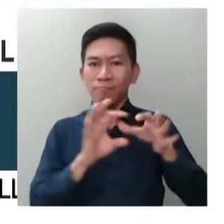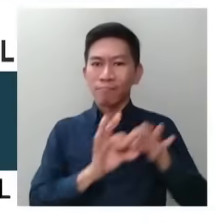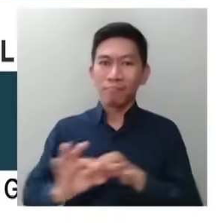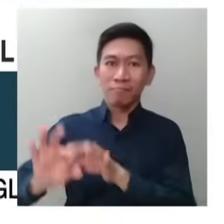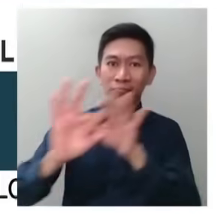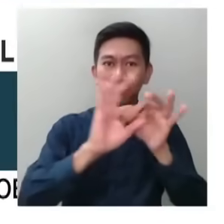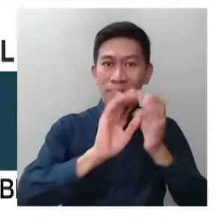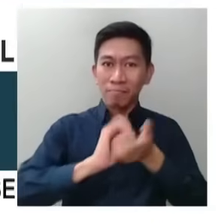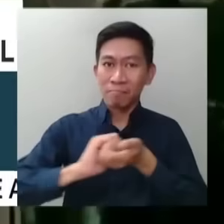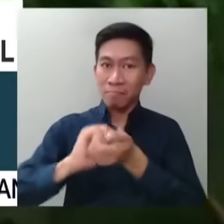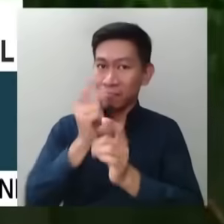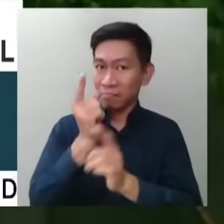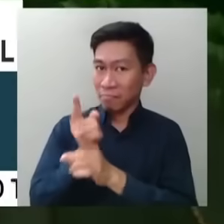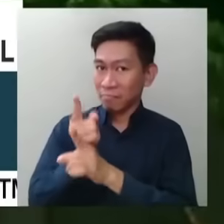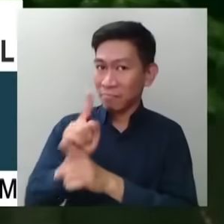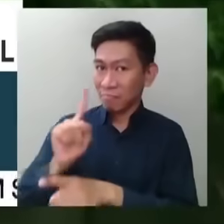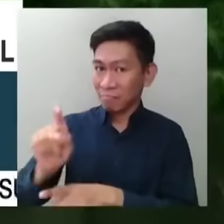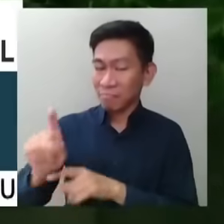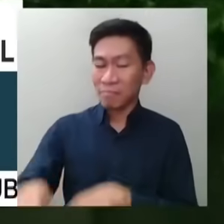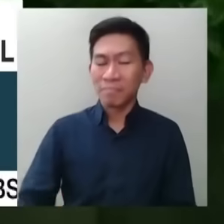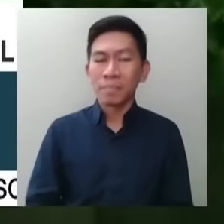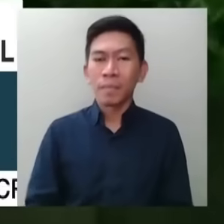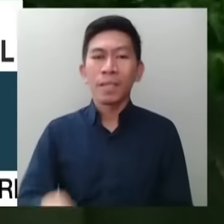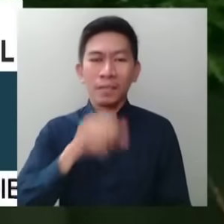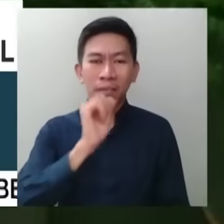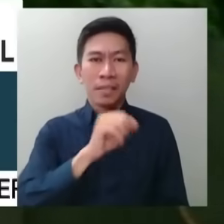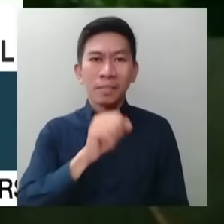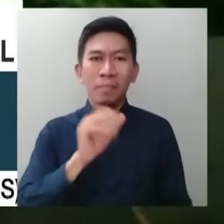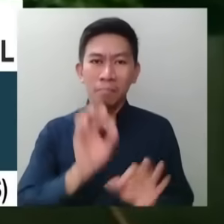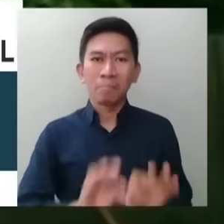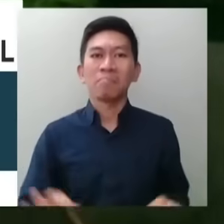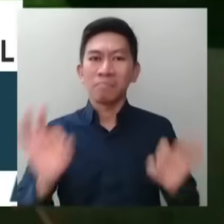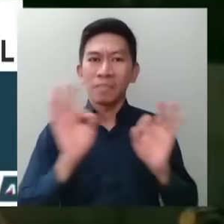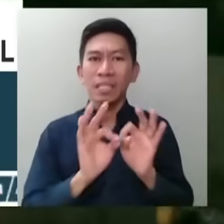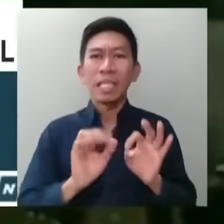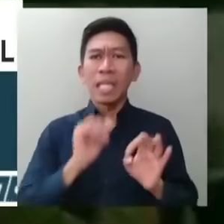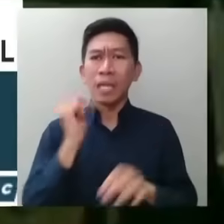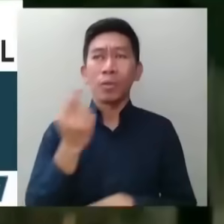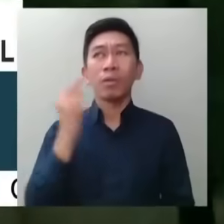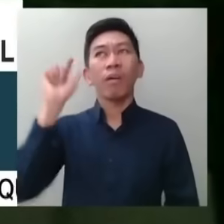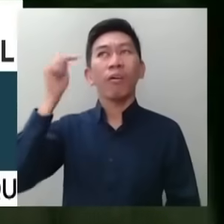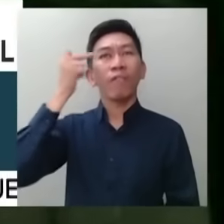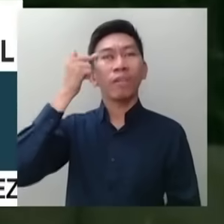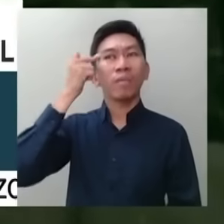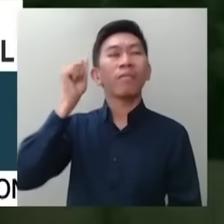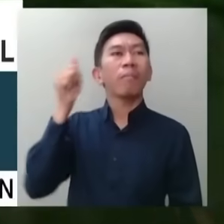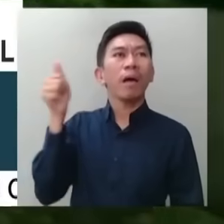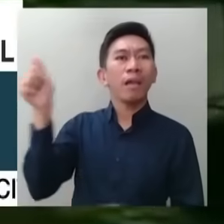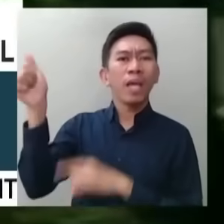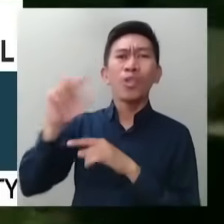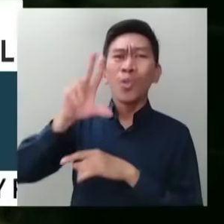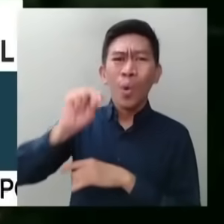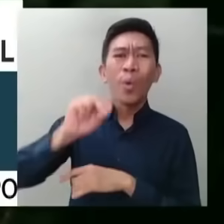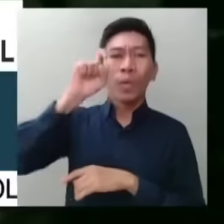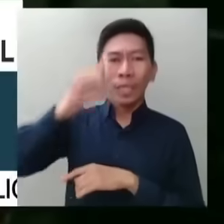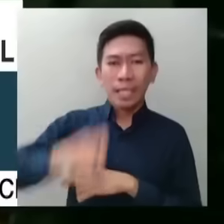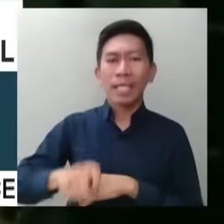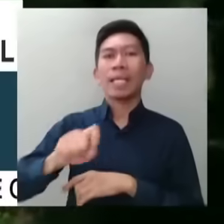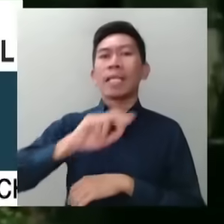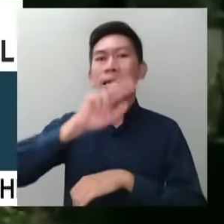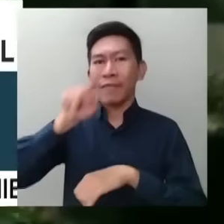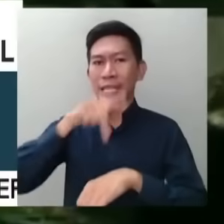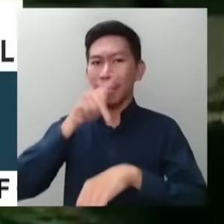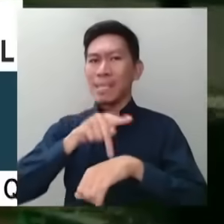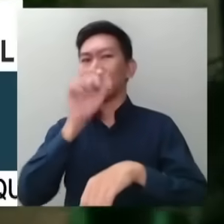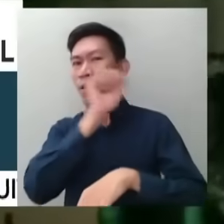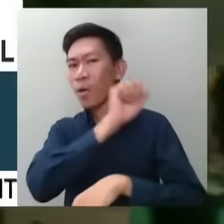there's always a beyond government approach, actually, Carmina. It's the whole of nation approach. We need everybody